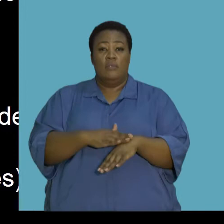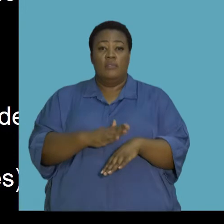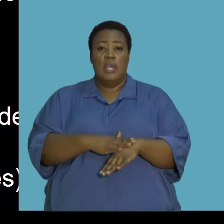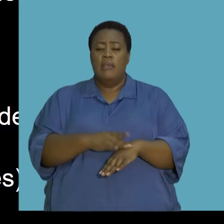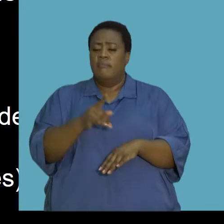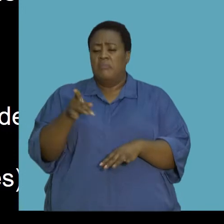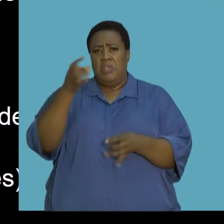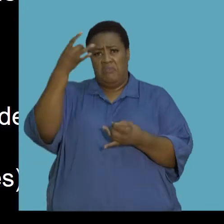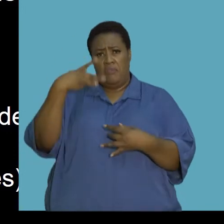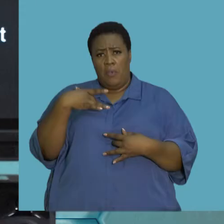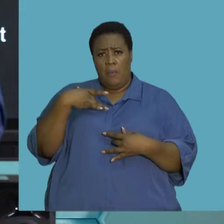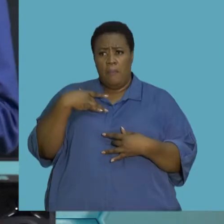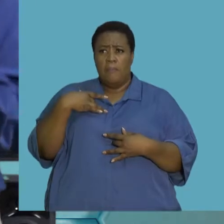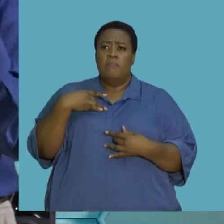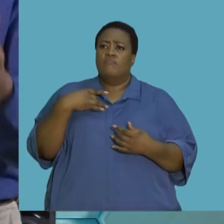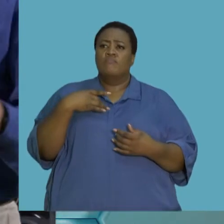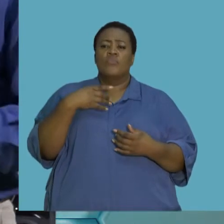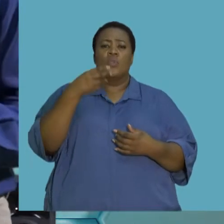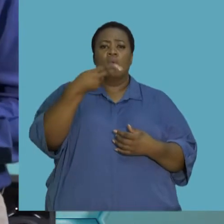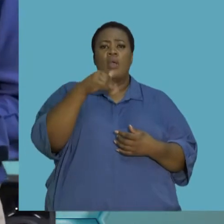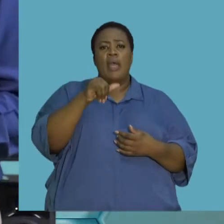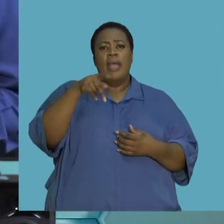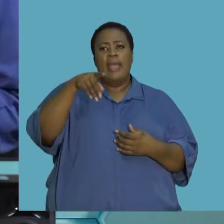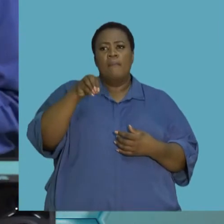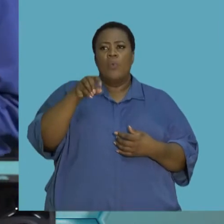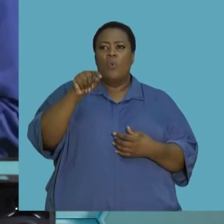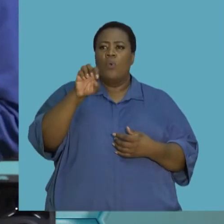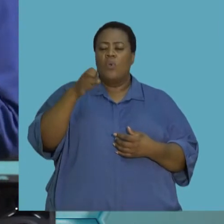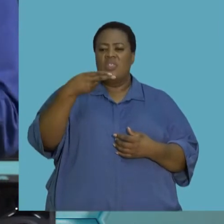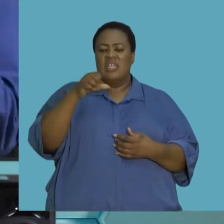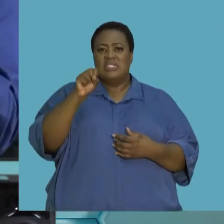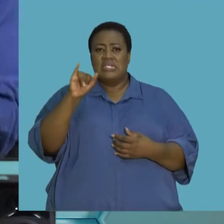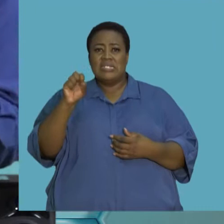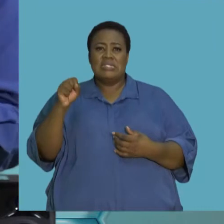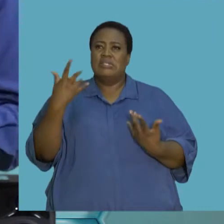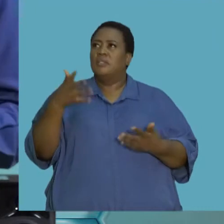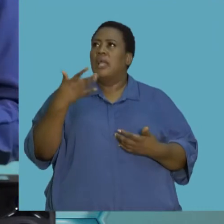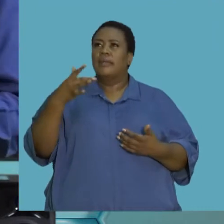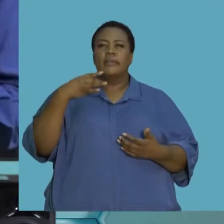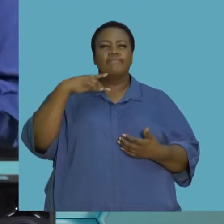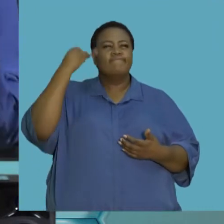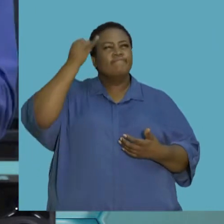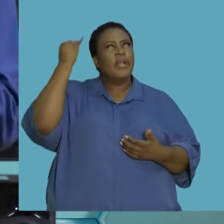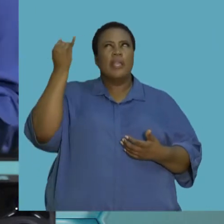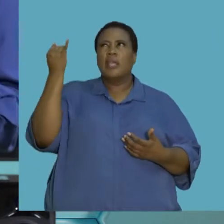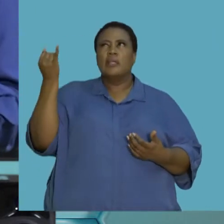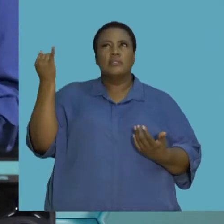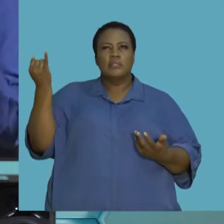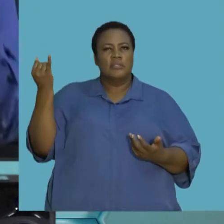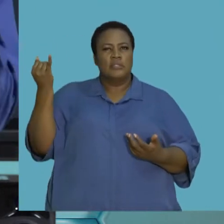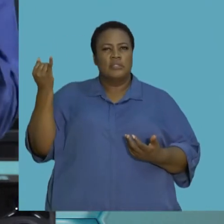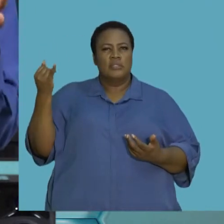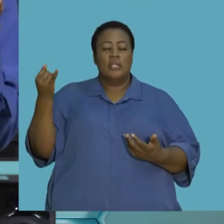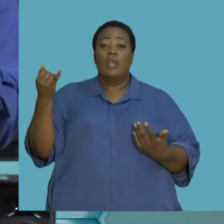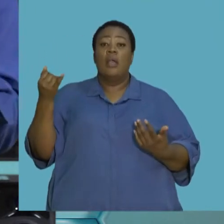get told that a hypothesis is a guess, it's a prediction. Essentially, a hypothesis is